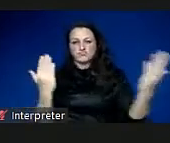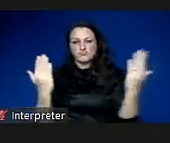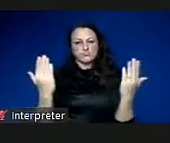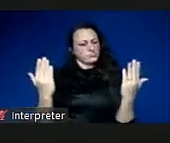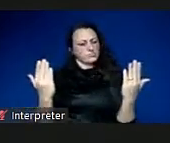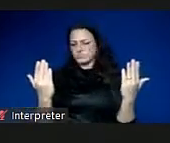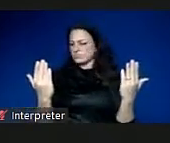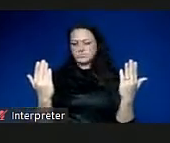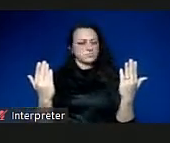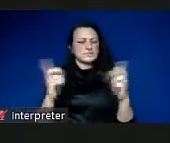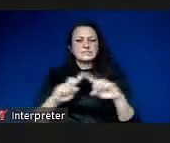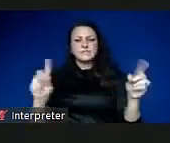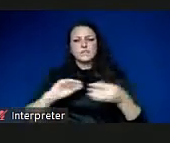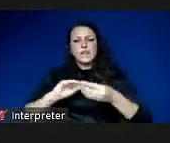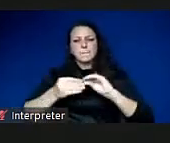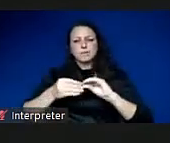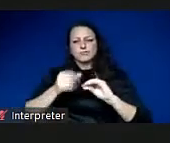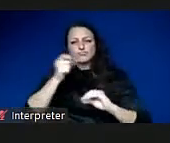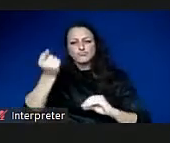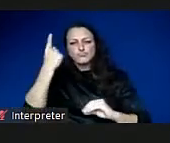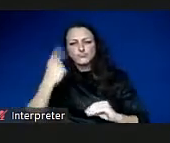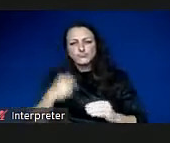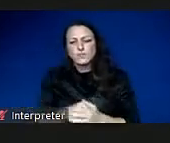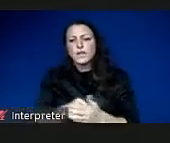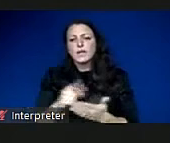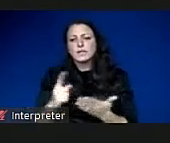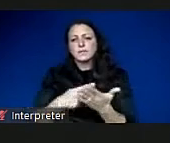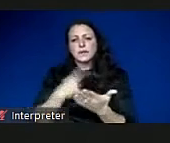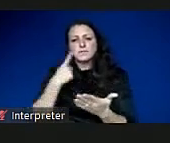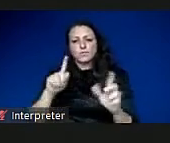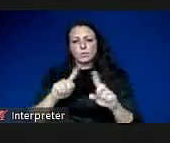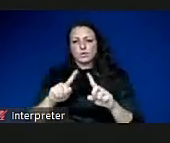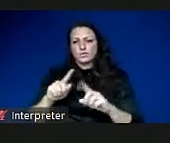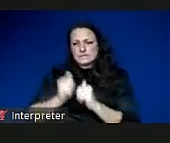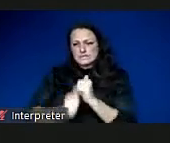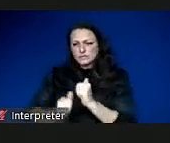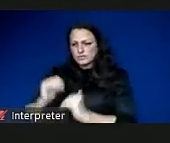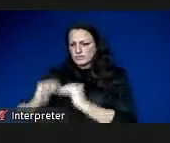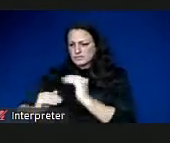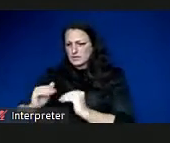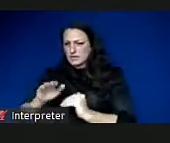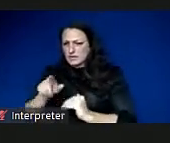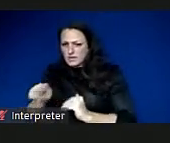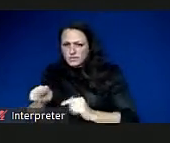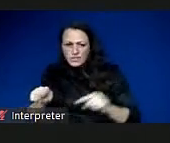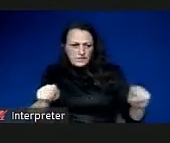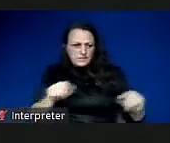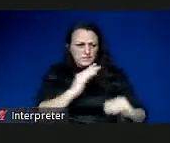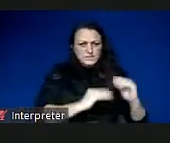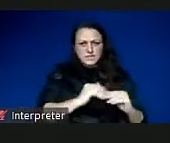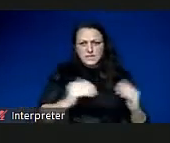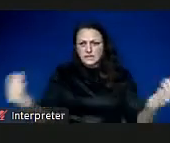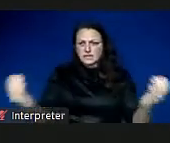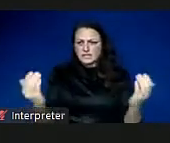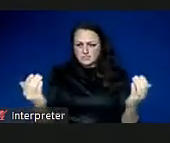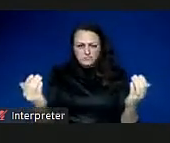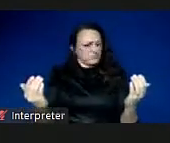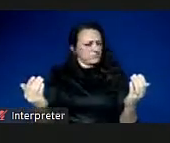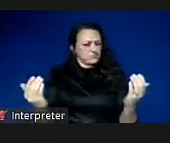and sometimes for individual facilities, pretty big differences in terms of how many deaths or cases are reported.